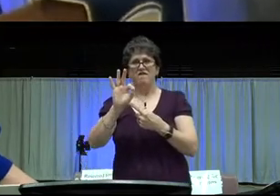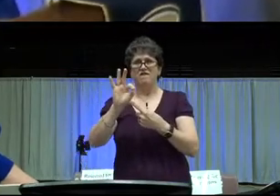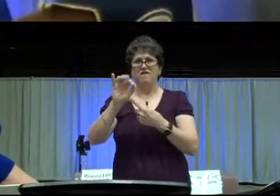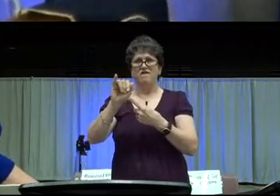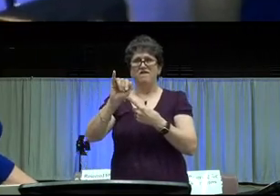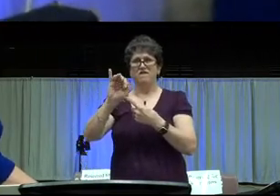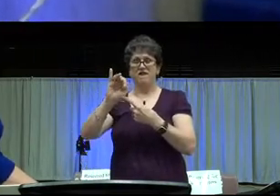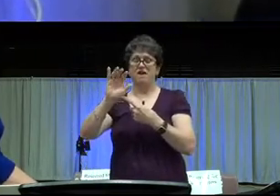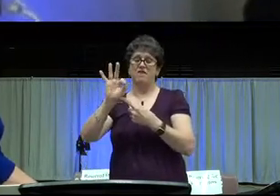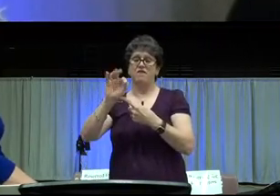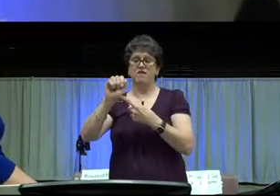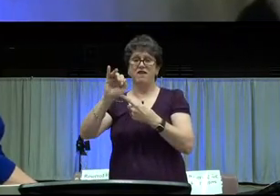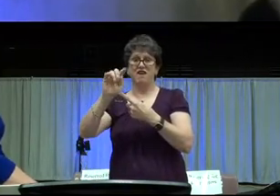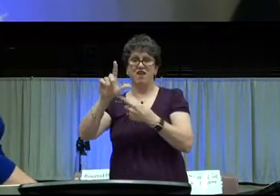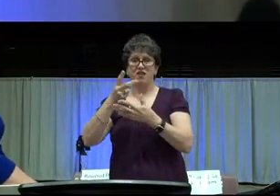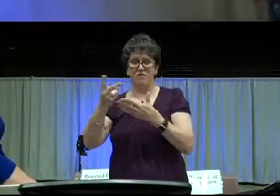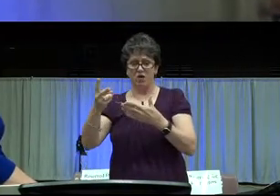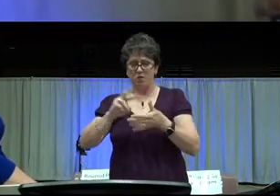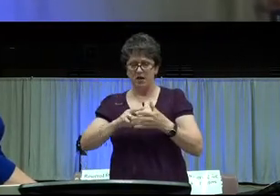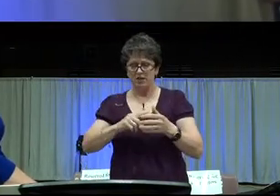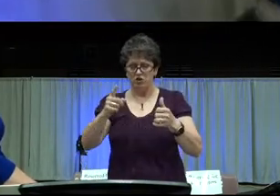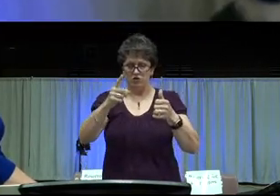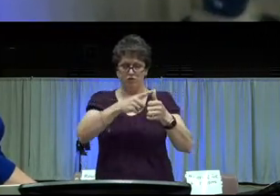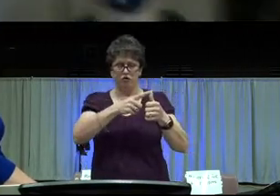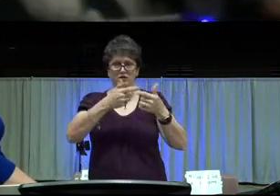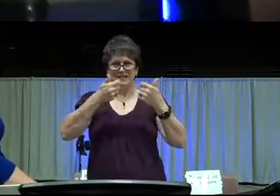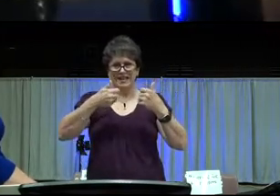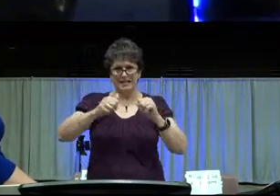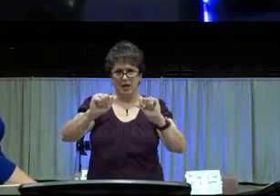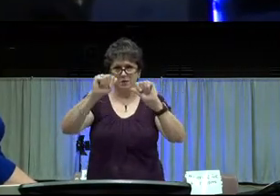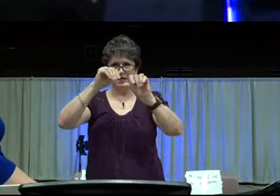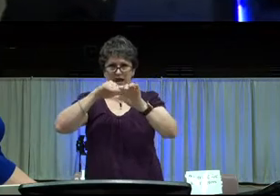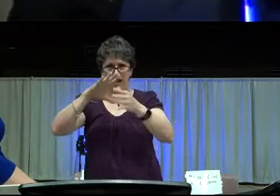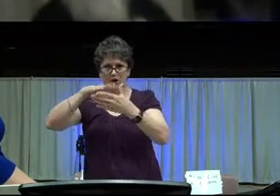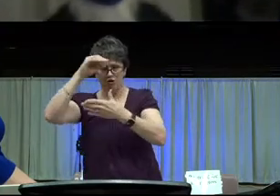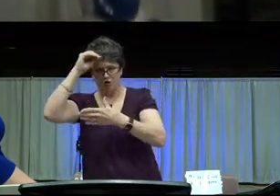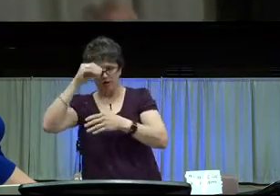fail means first attempt at learning.